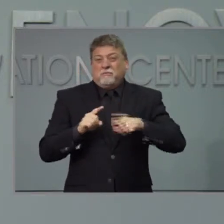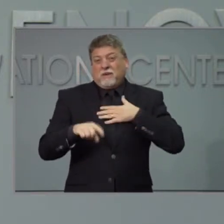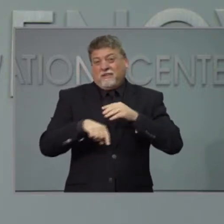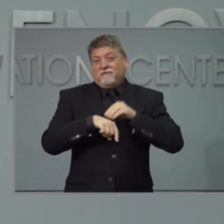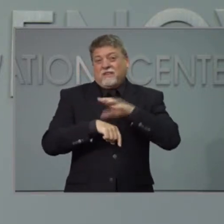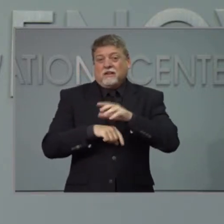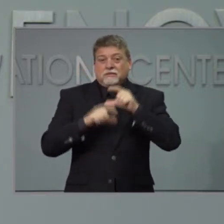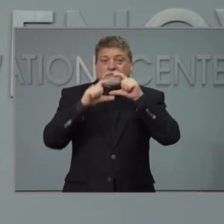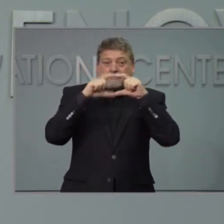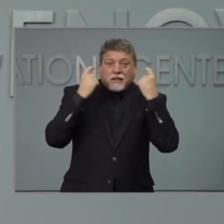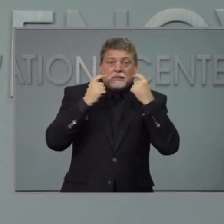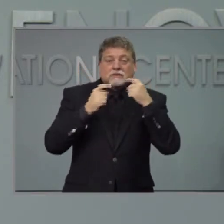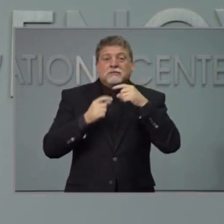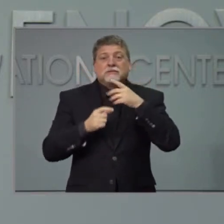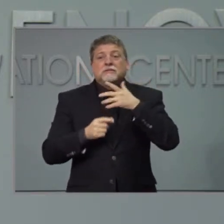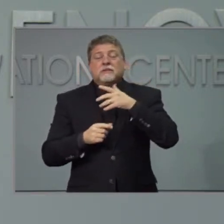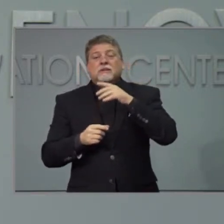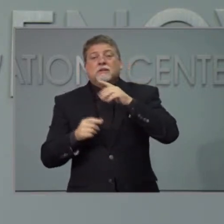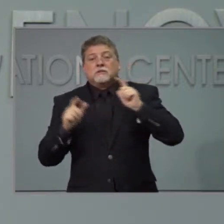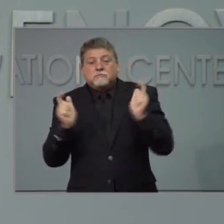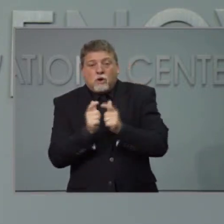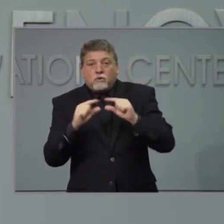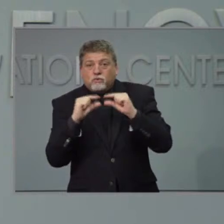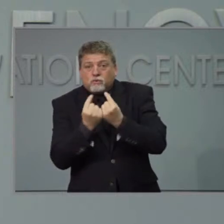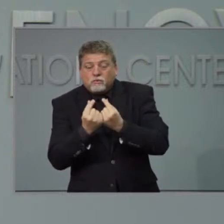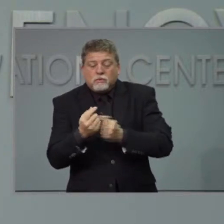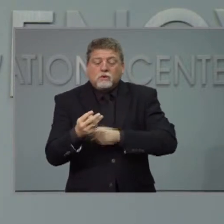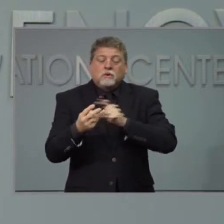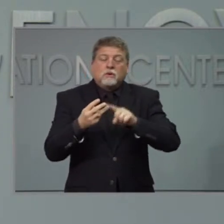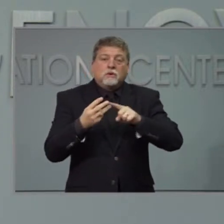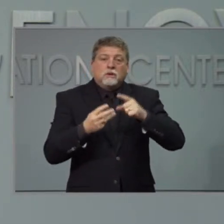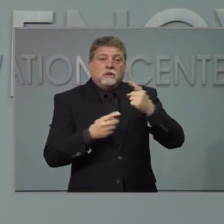into thinking about Thanksgiving. Thanks.